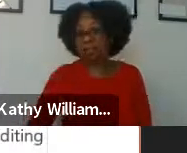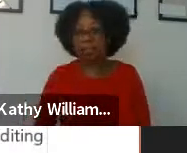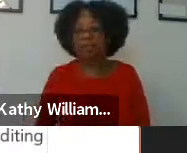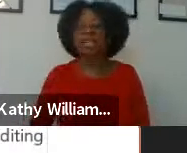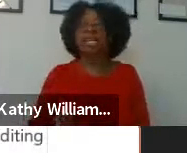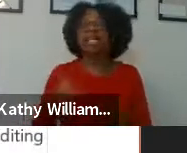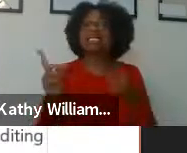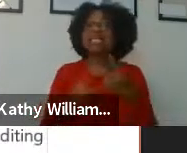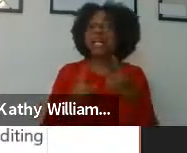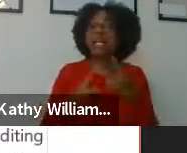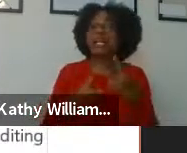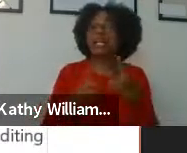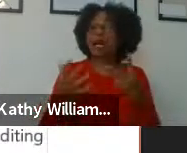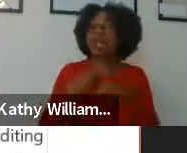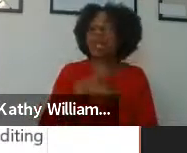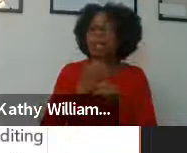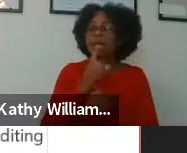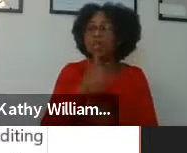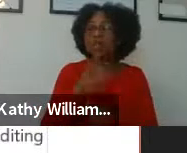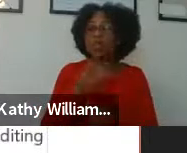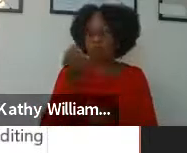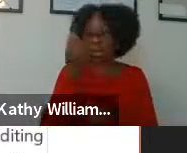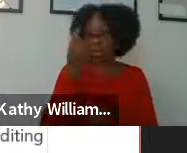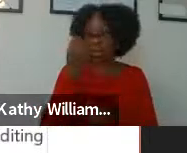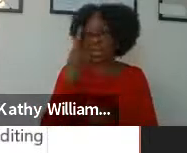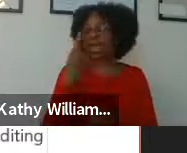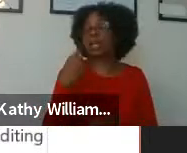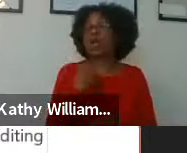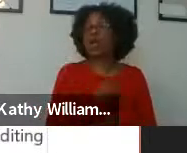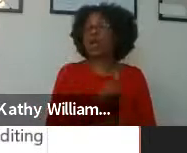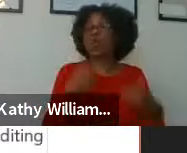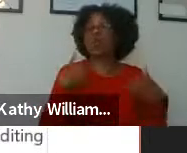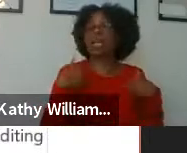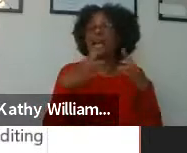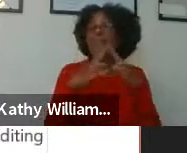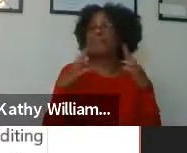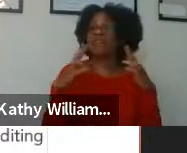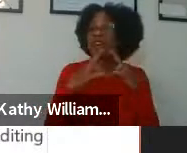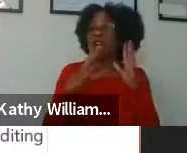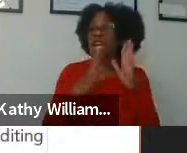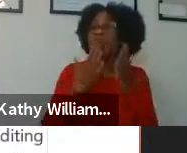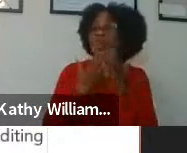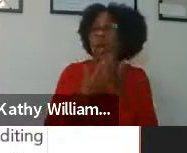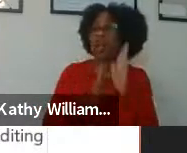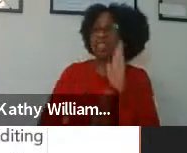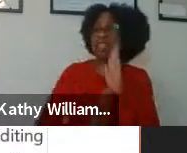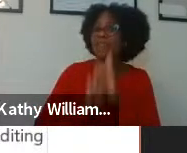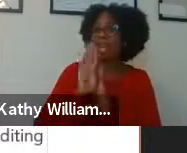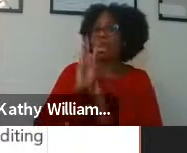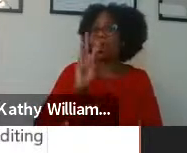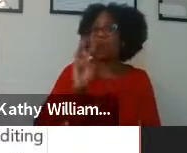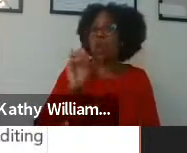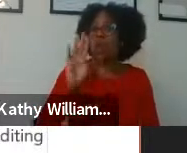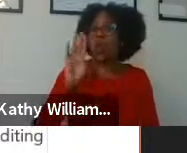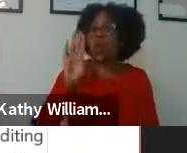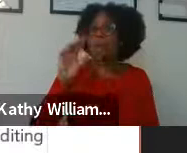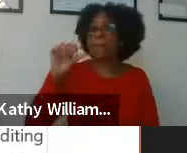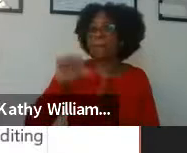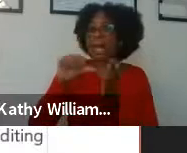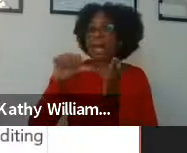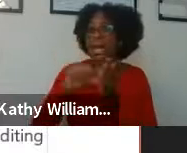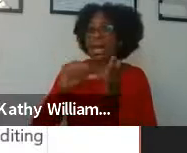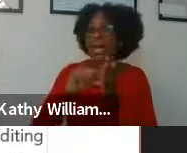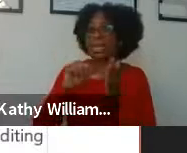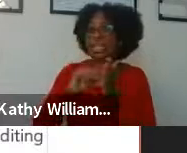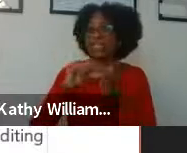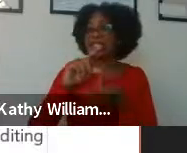Secondly, I want to make sure that you understand we have a very well-developed webpage on Social Security